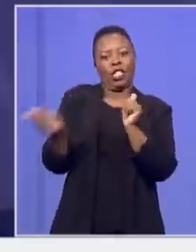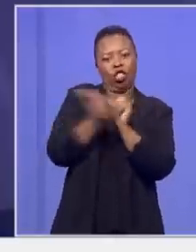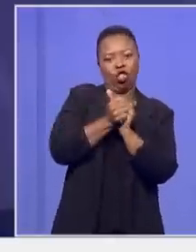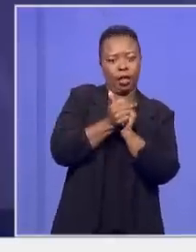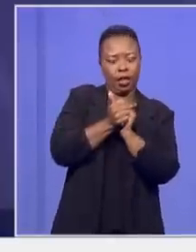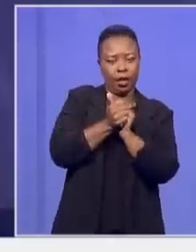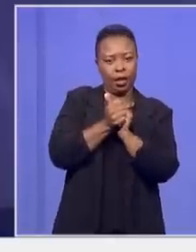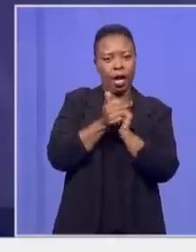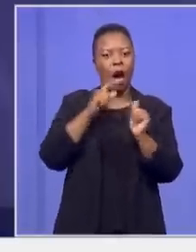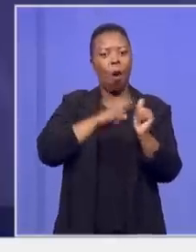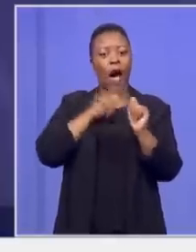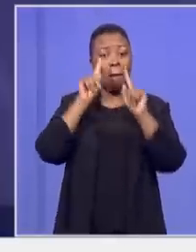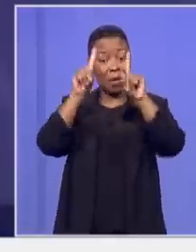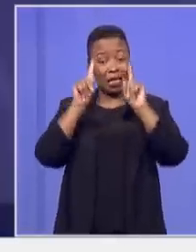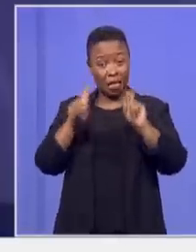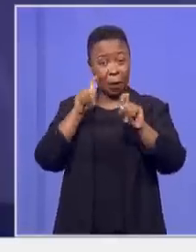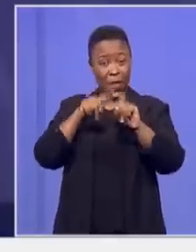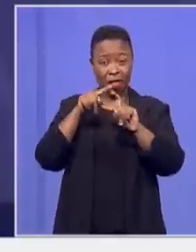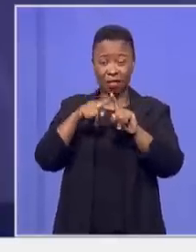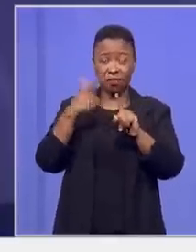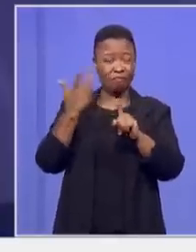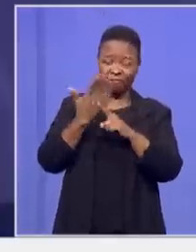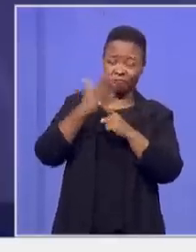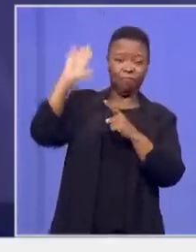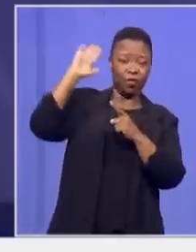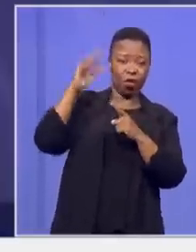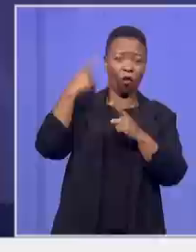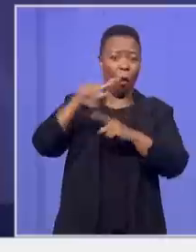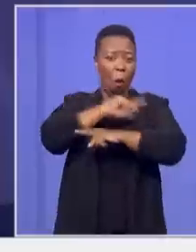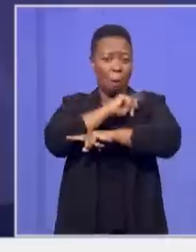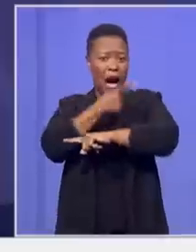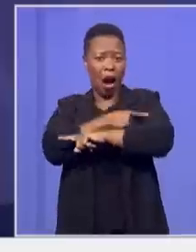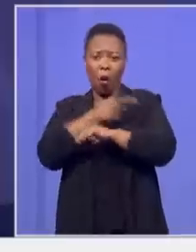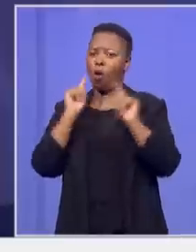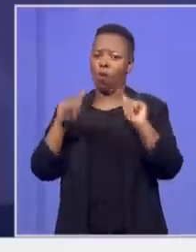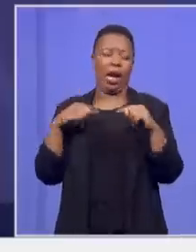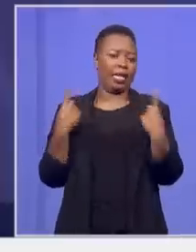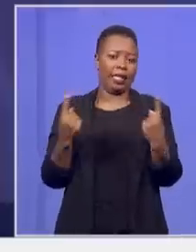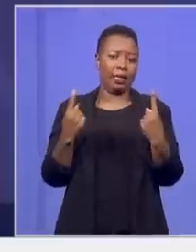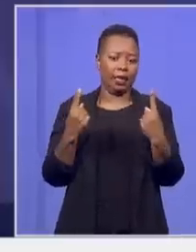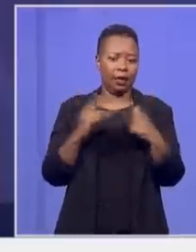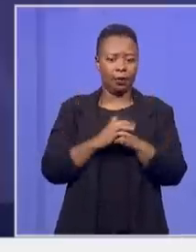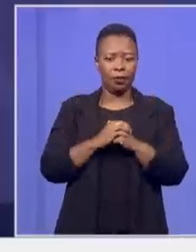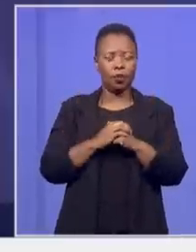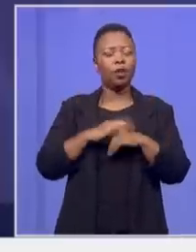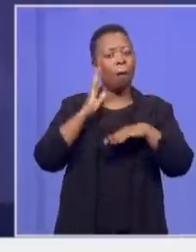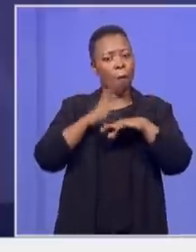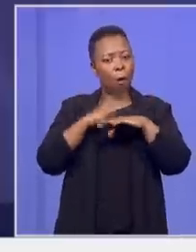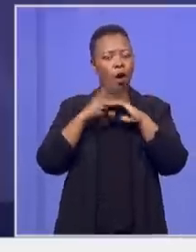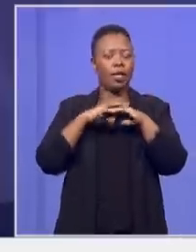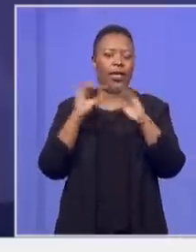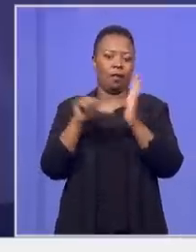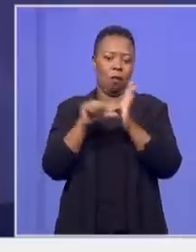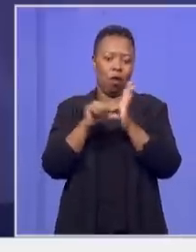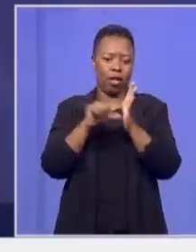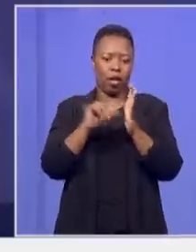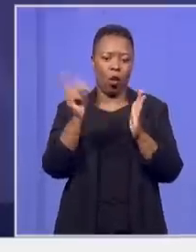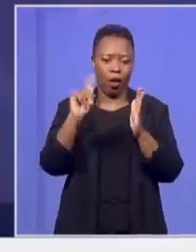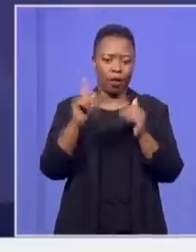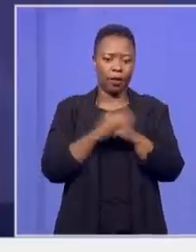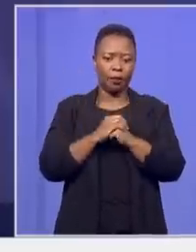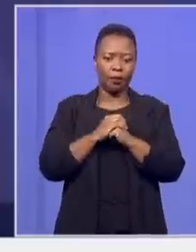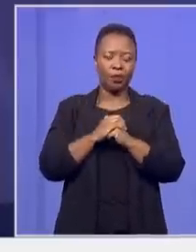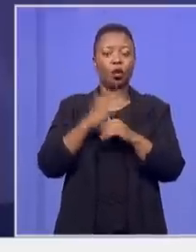sacrifice these principles just for the sake of power. But an equally important lesson we learned was around the composition